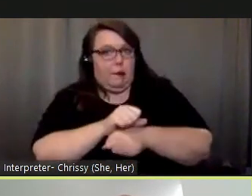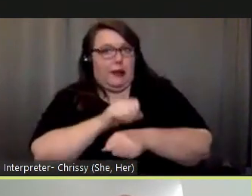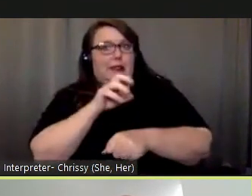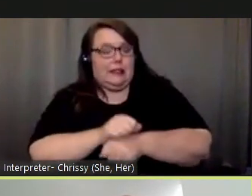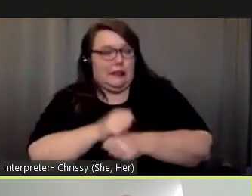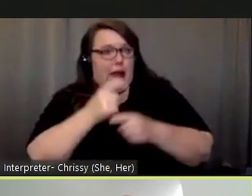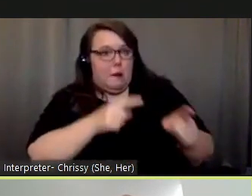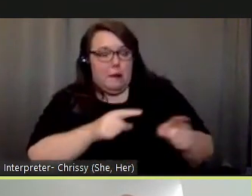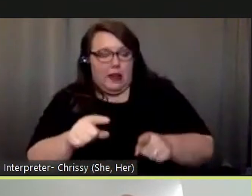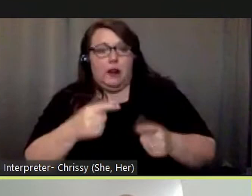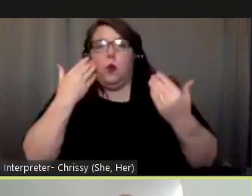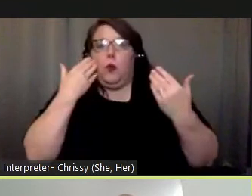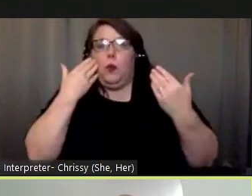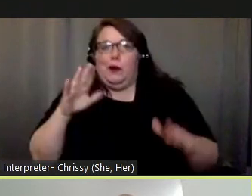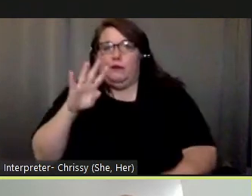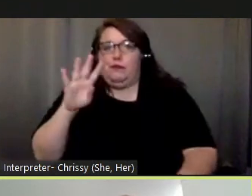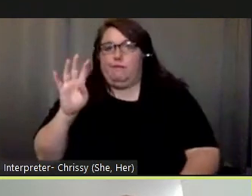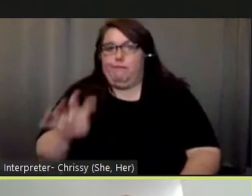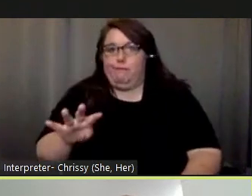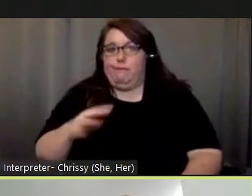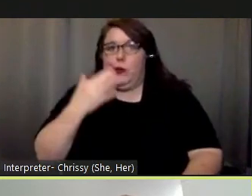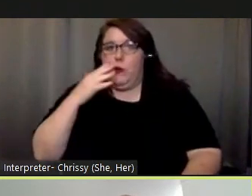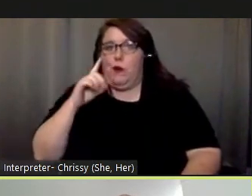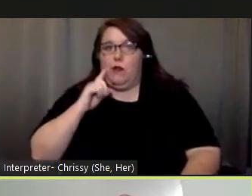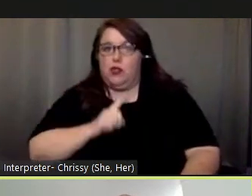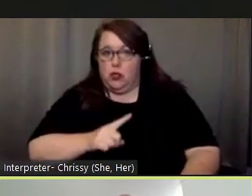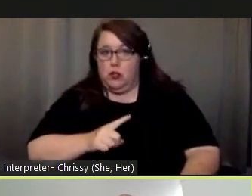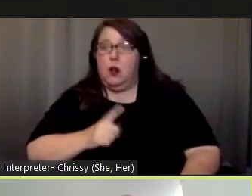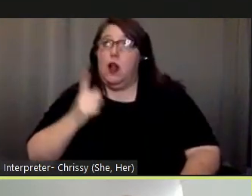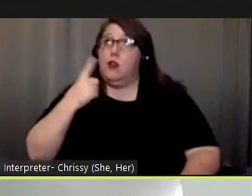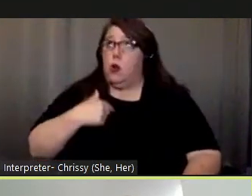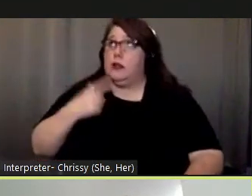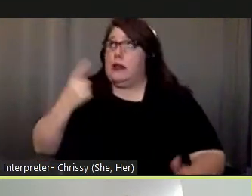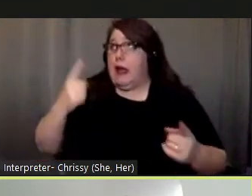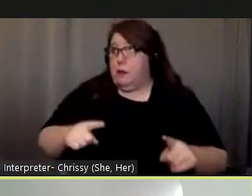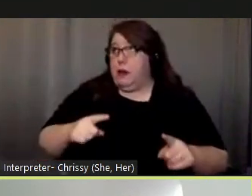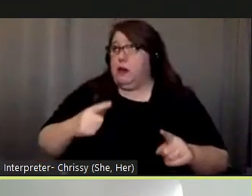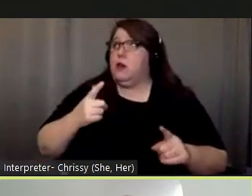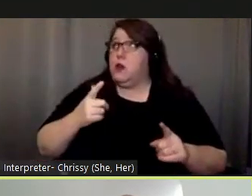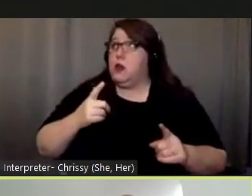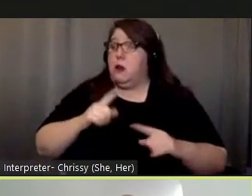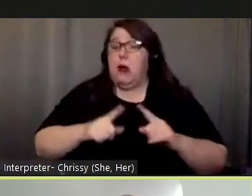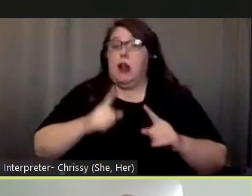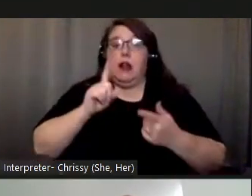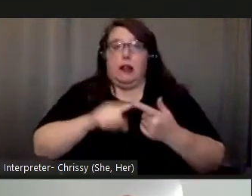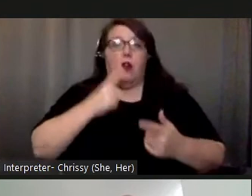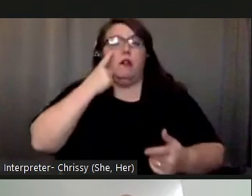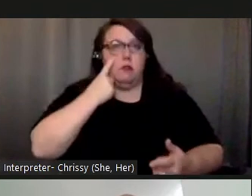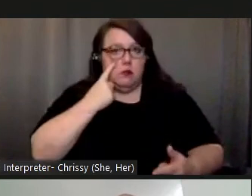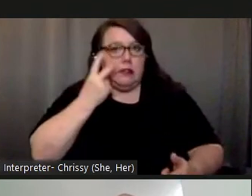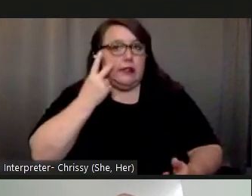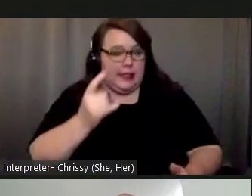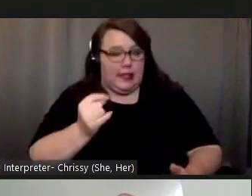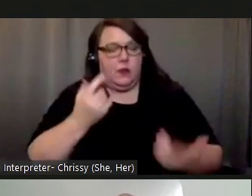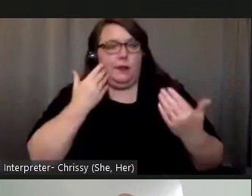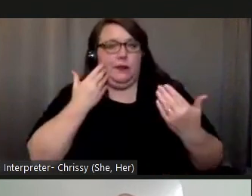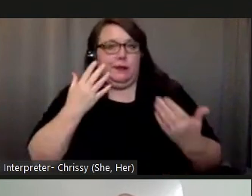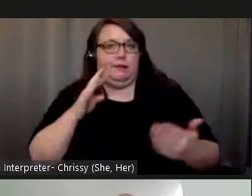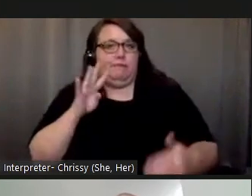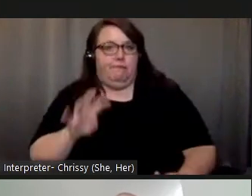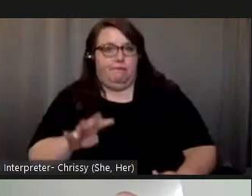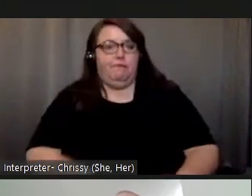sure. But that is what we are told is going to be happening, and that's what we've seen in the system so far. Thank you. Great, thank you. Jamie,